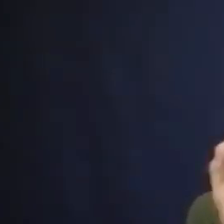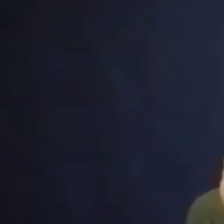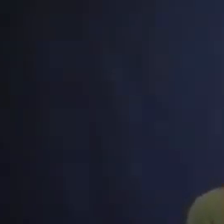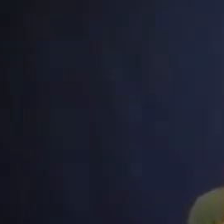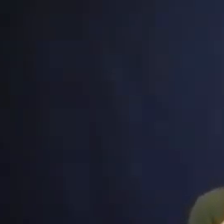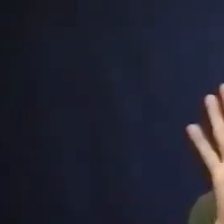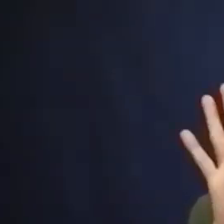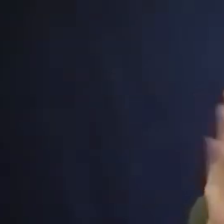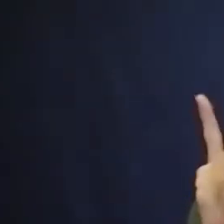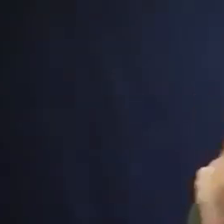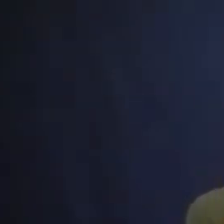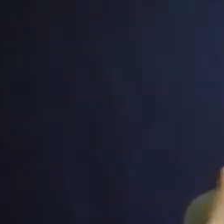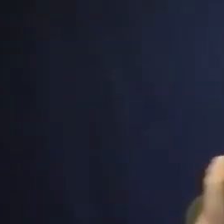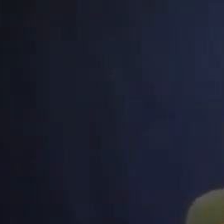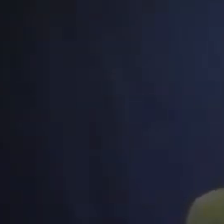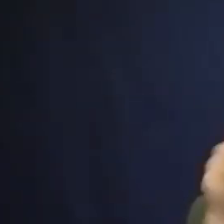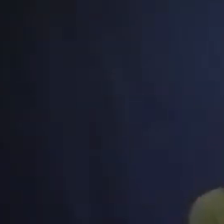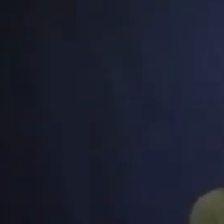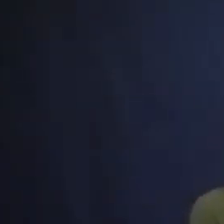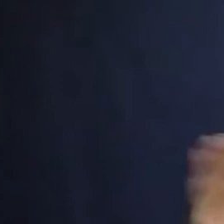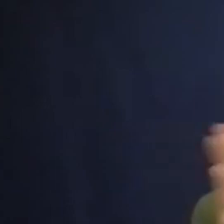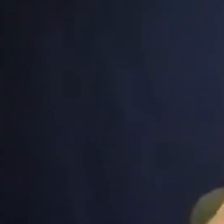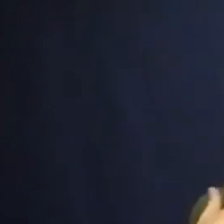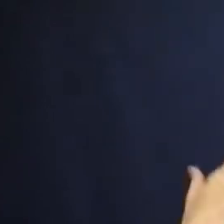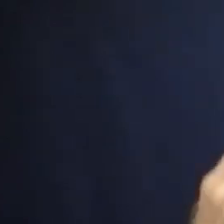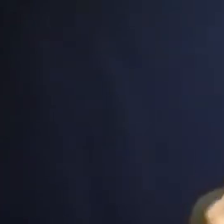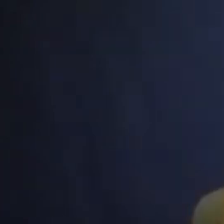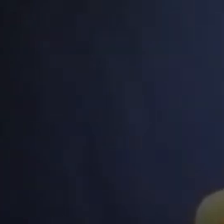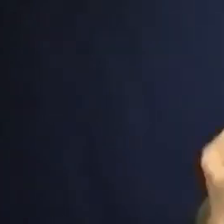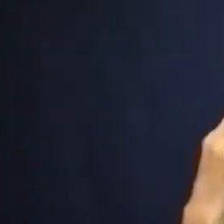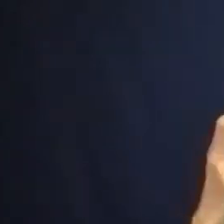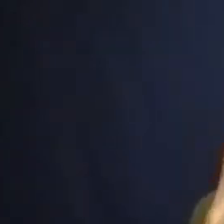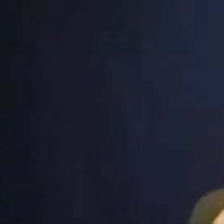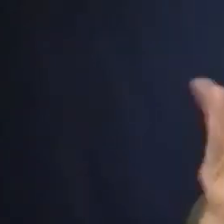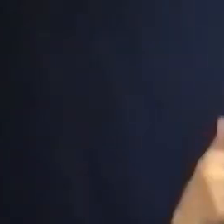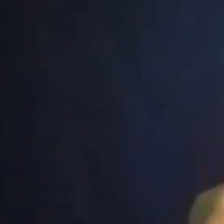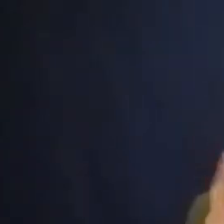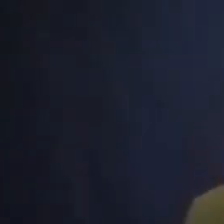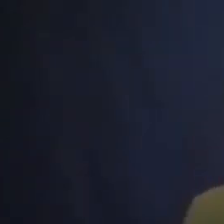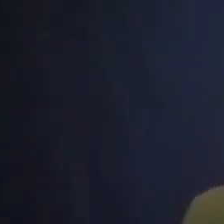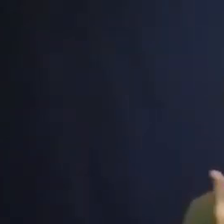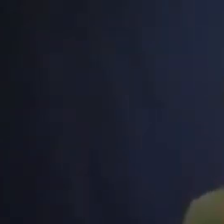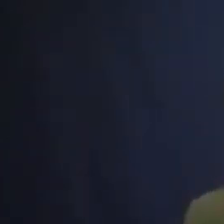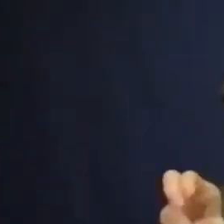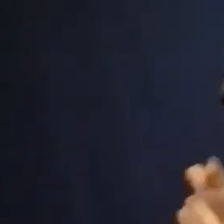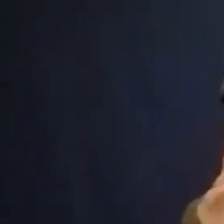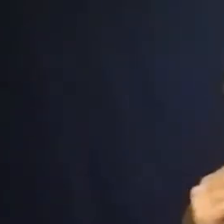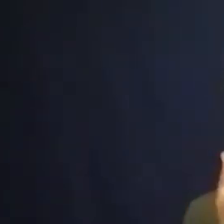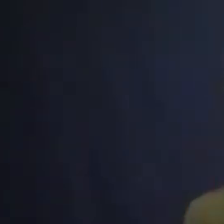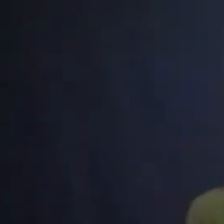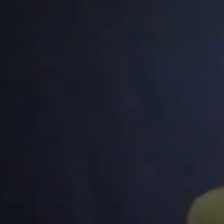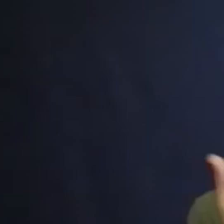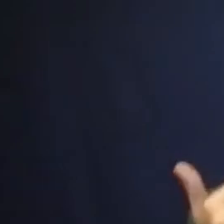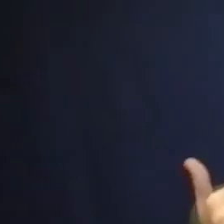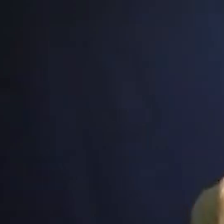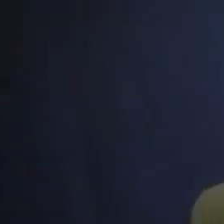thank you, Ayesha. Ayesha is going to introduce our panelists and facilitate today's conversation. Thank you all